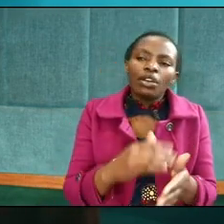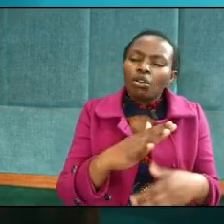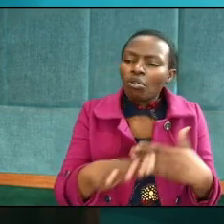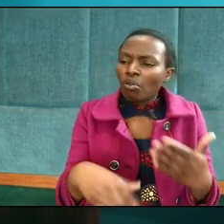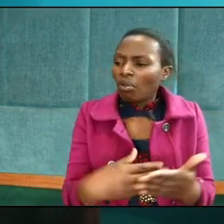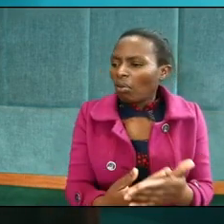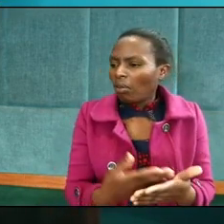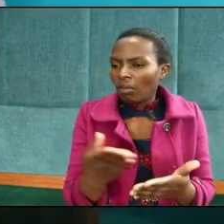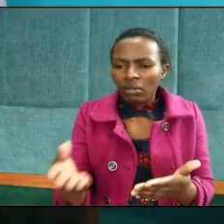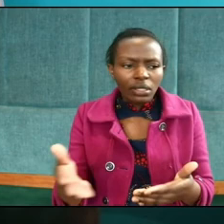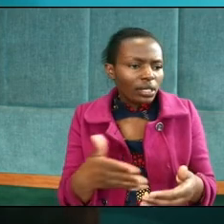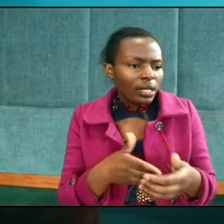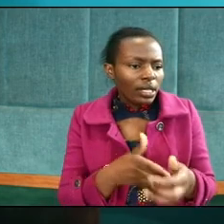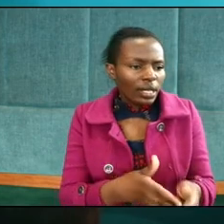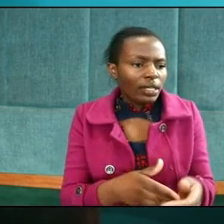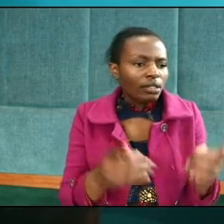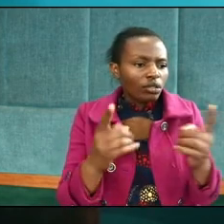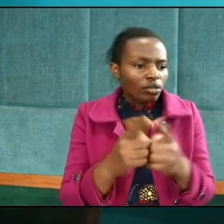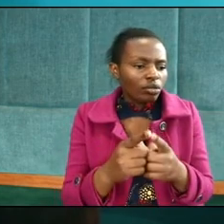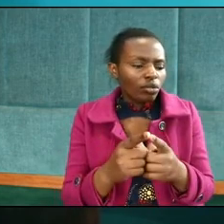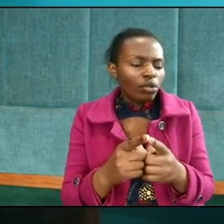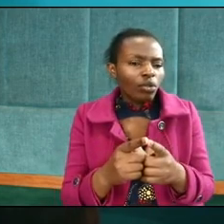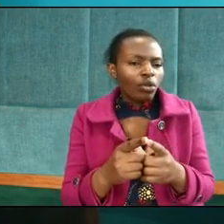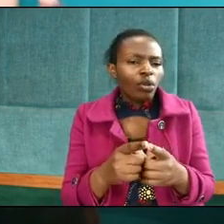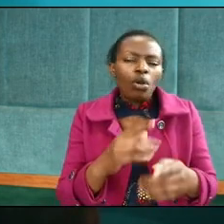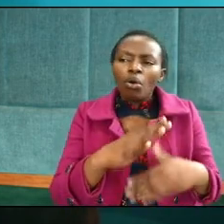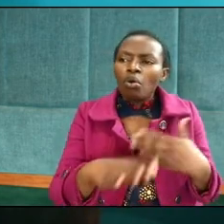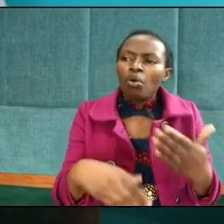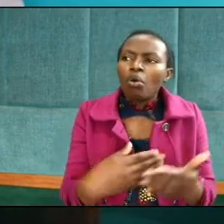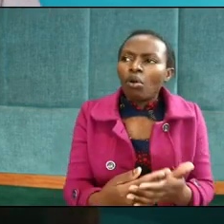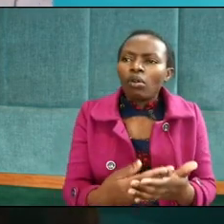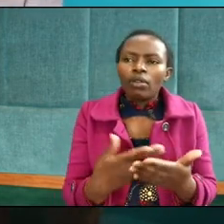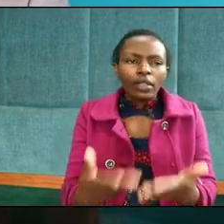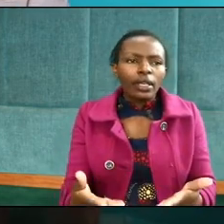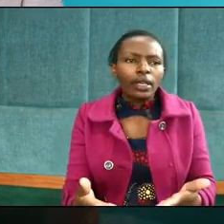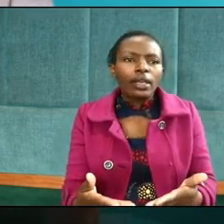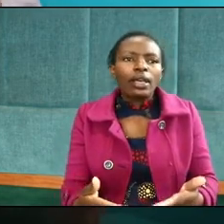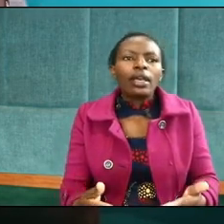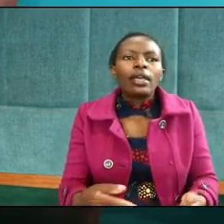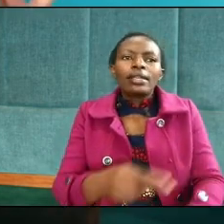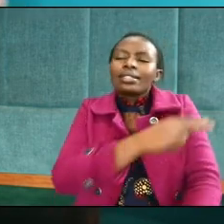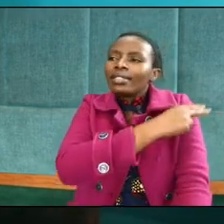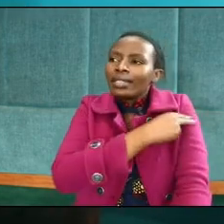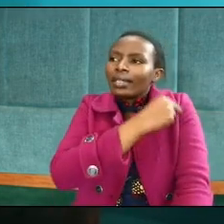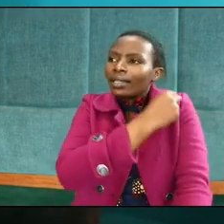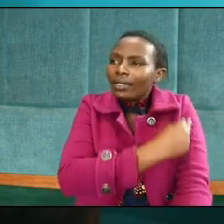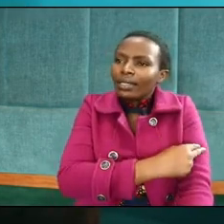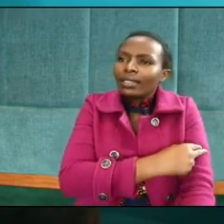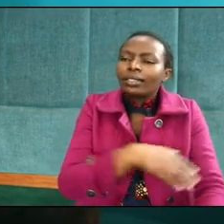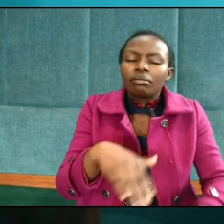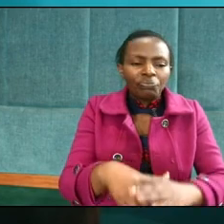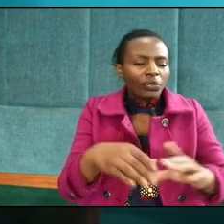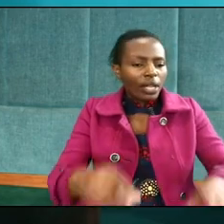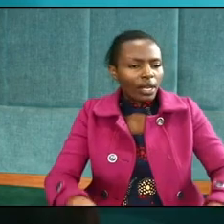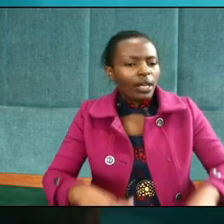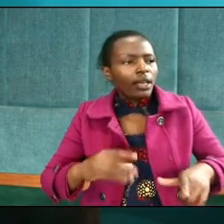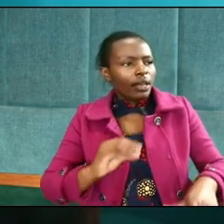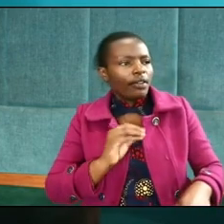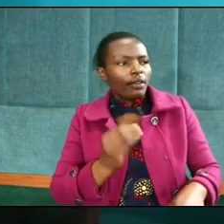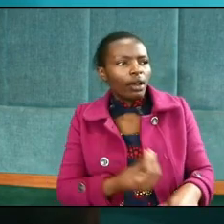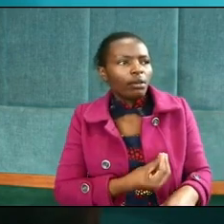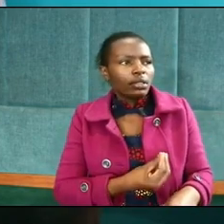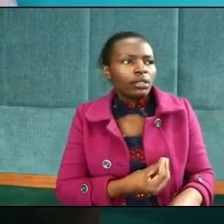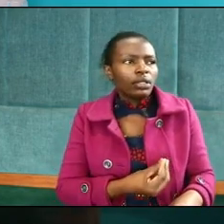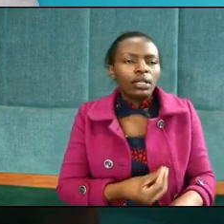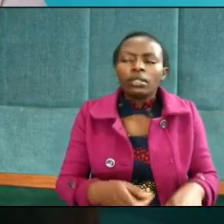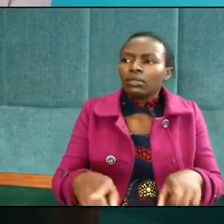to various physical disorders like diabetes, autoimmune disorders like